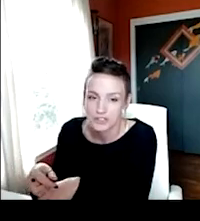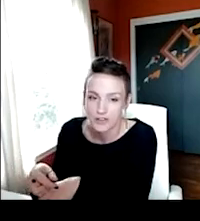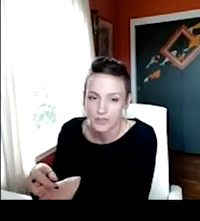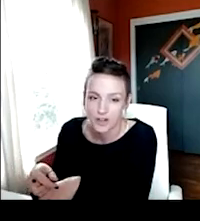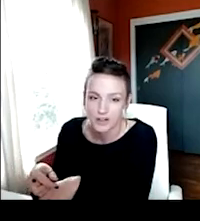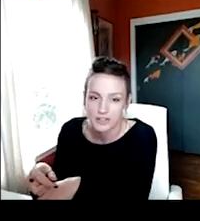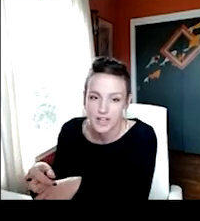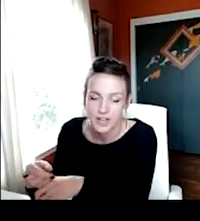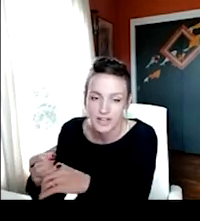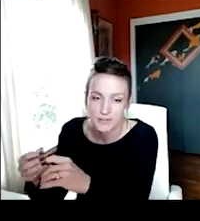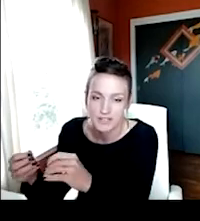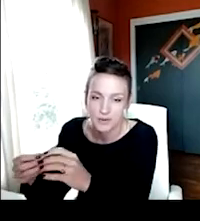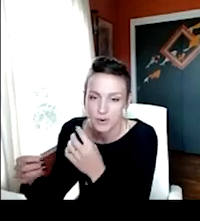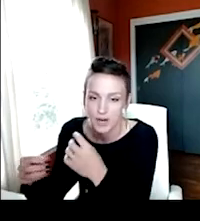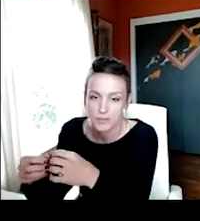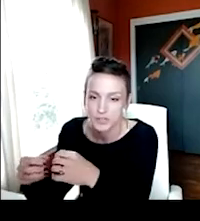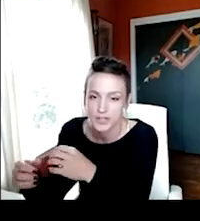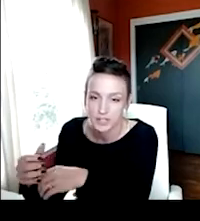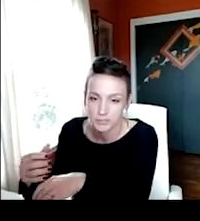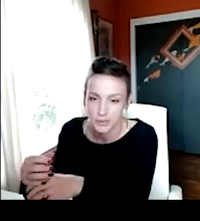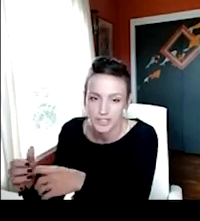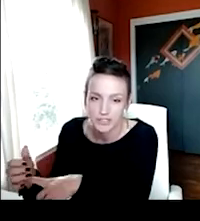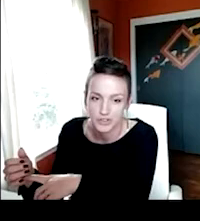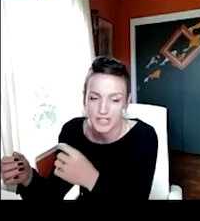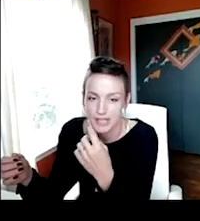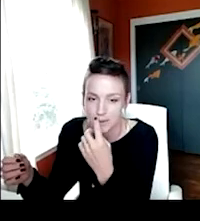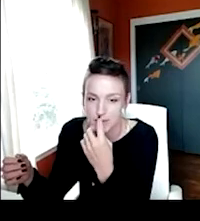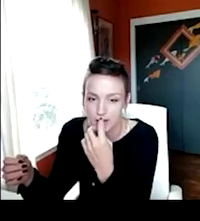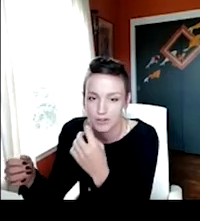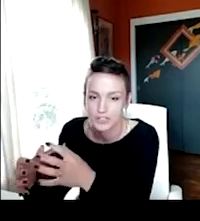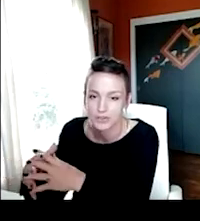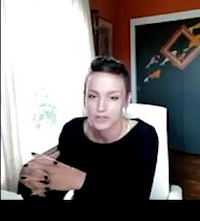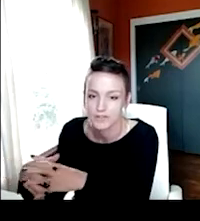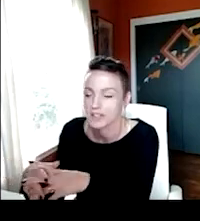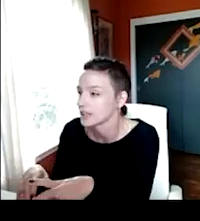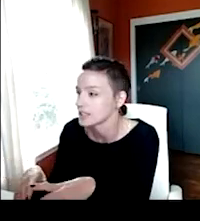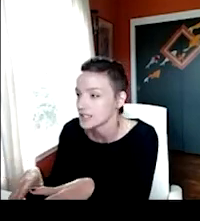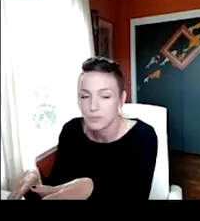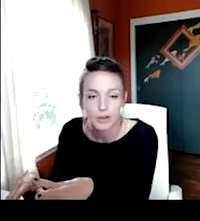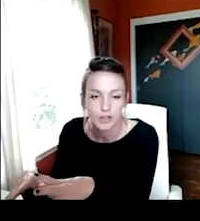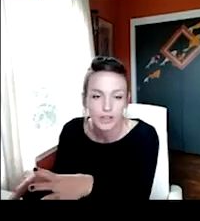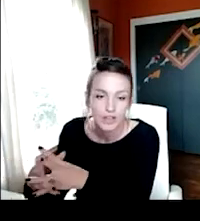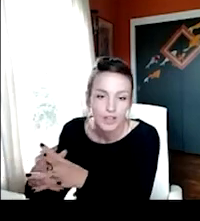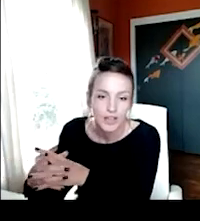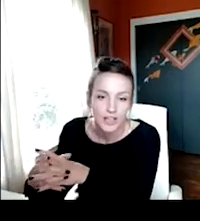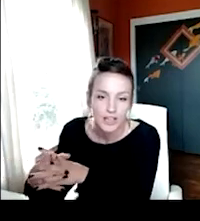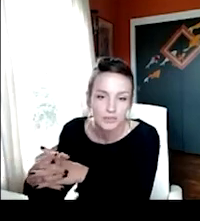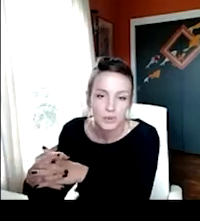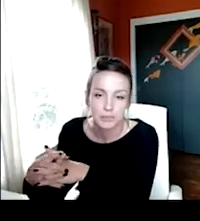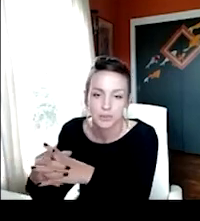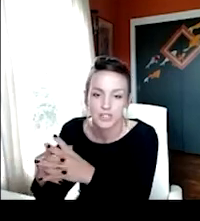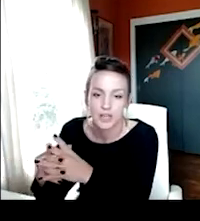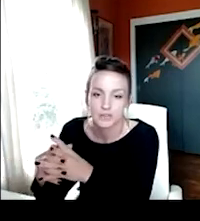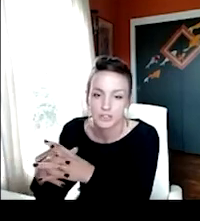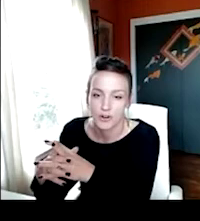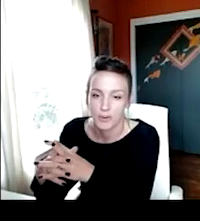additional software, a game that does not require much or any computer related training, a game that encourages creative thinking and teamwork. And we want